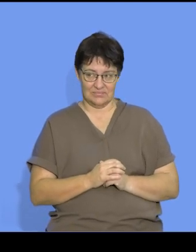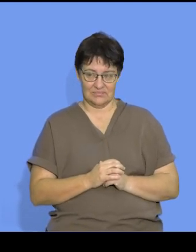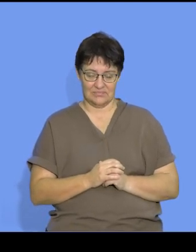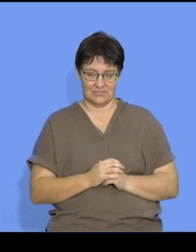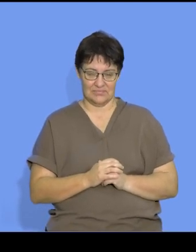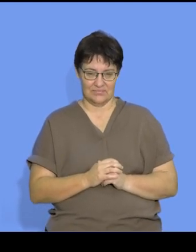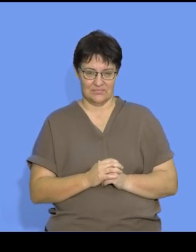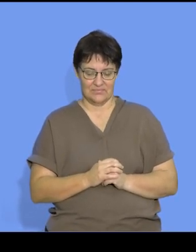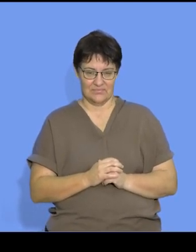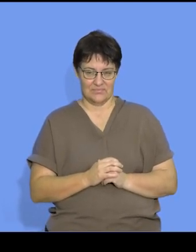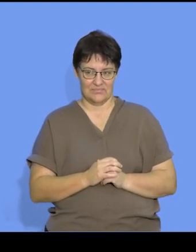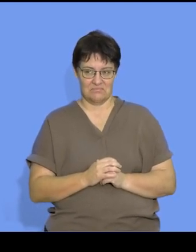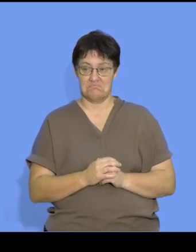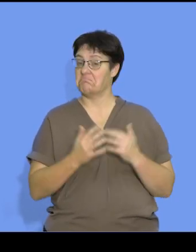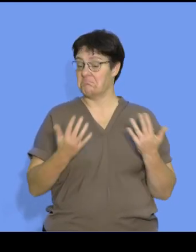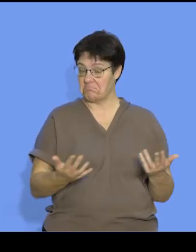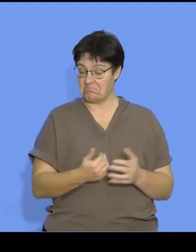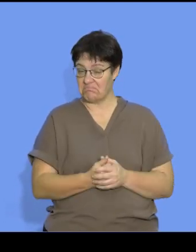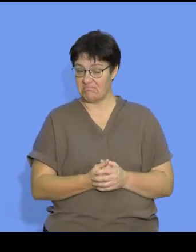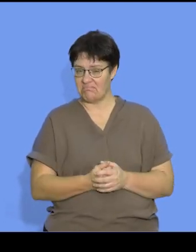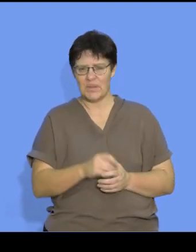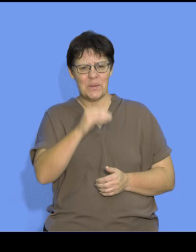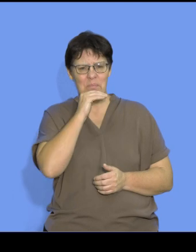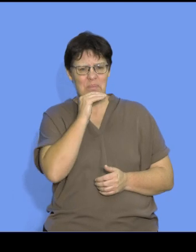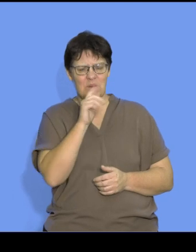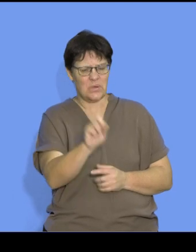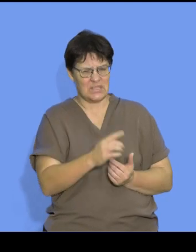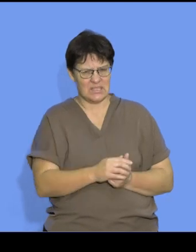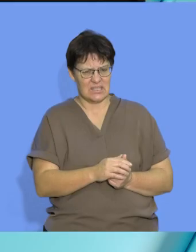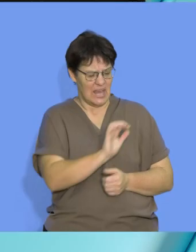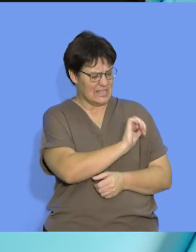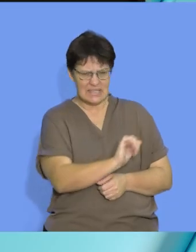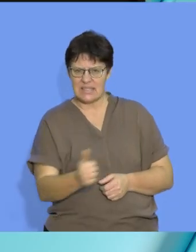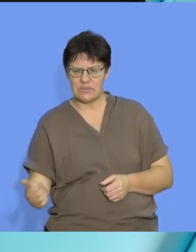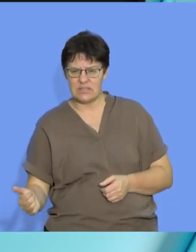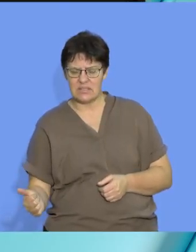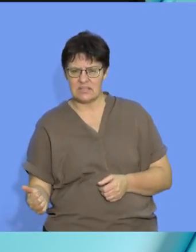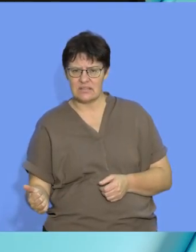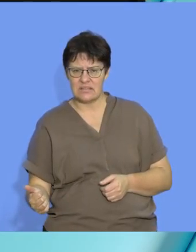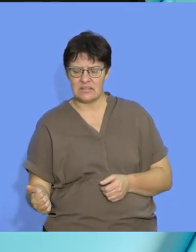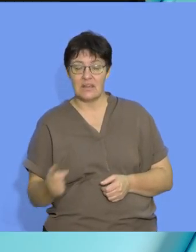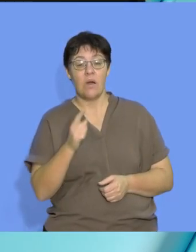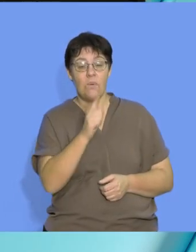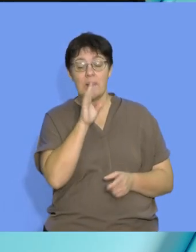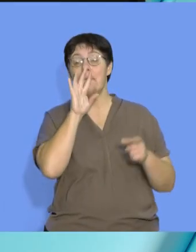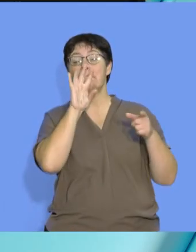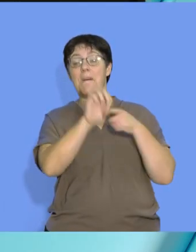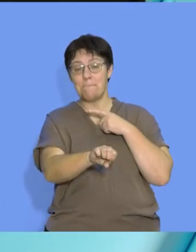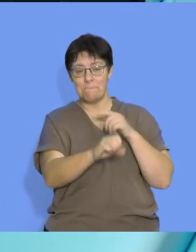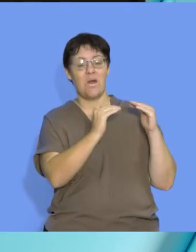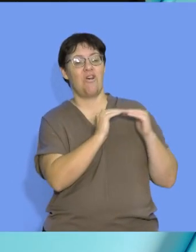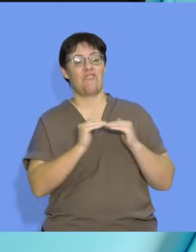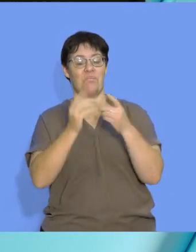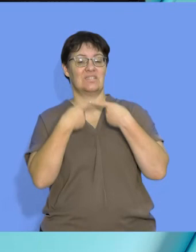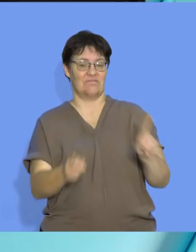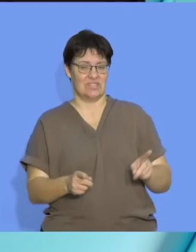terms. So, what does this mean for my sequence? We defined common difference